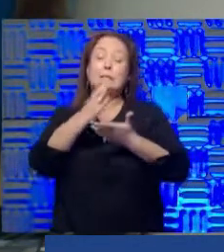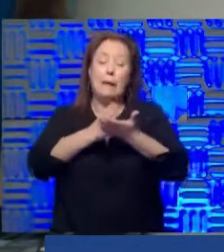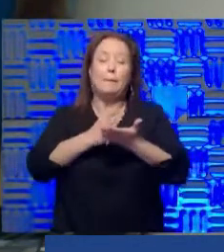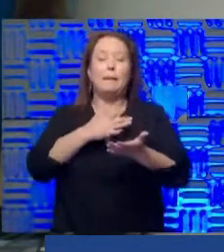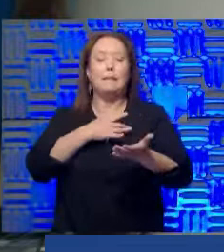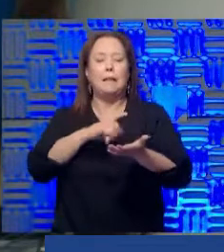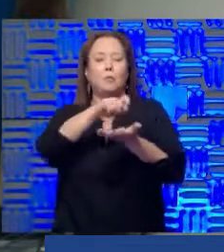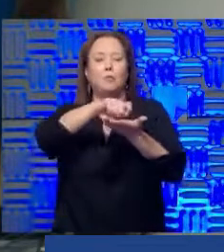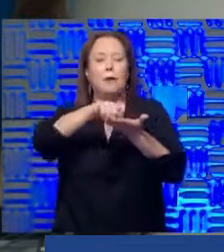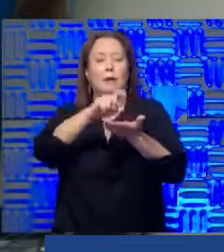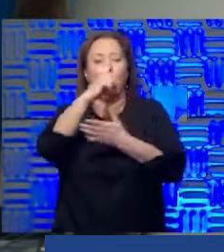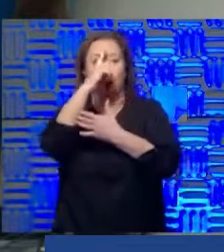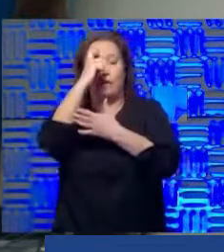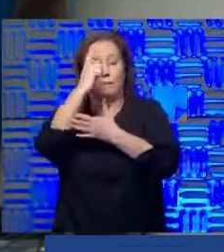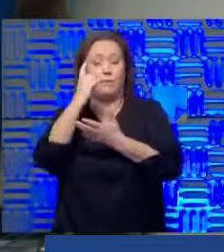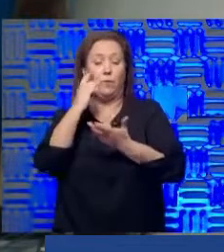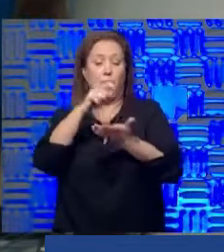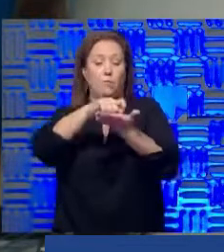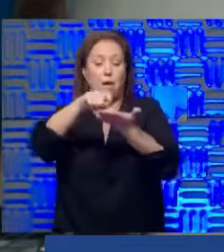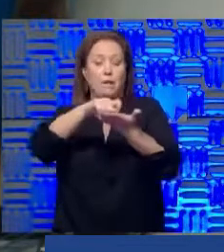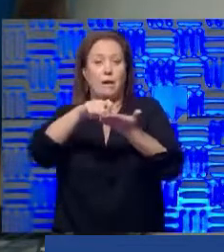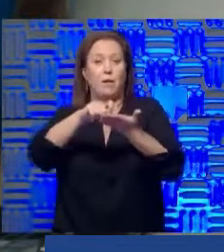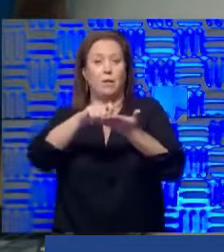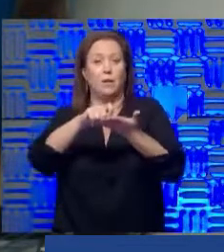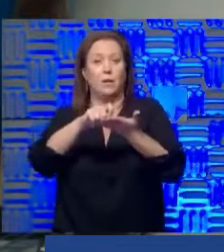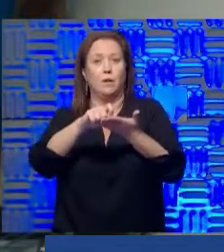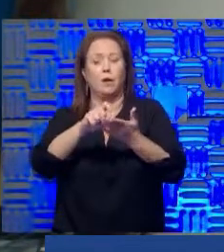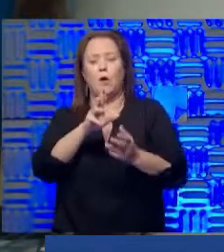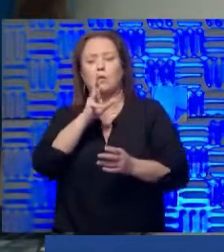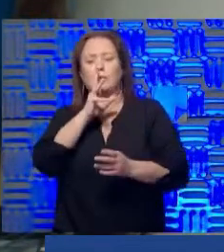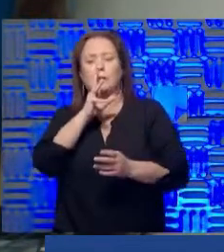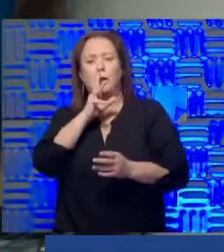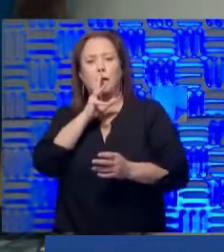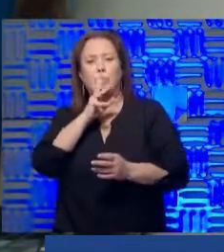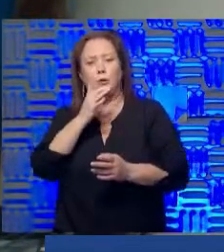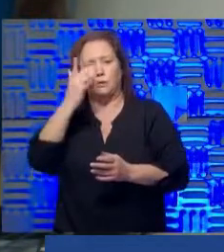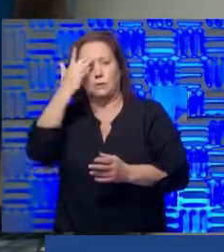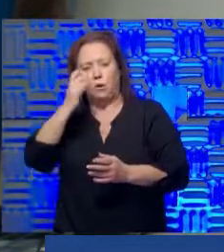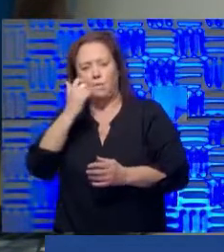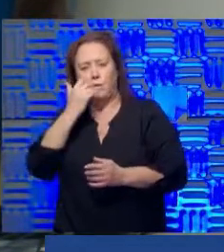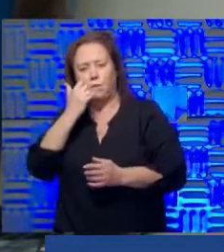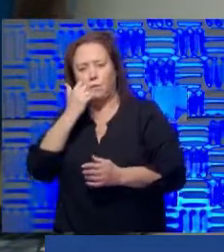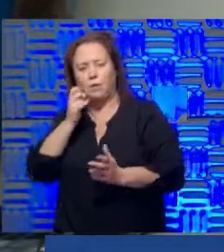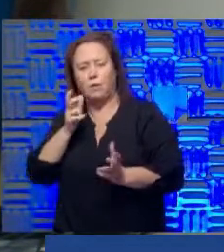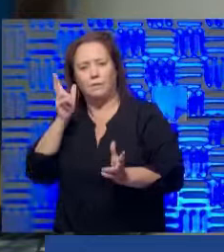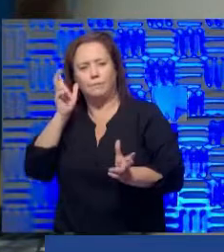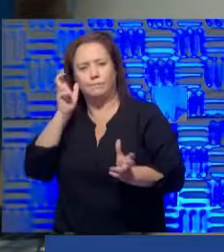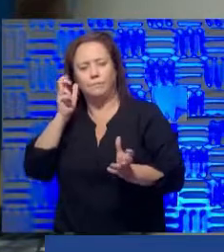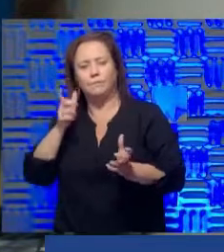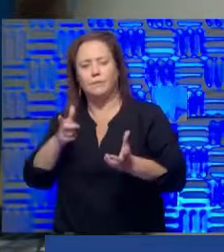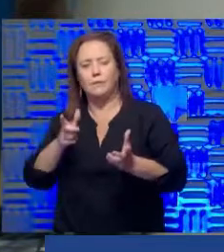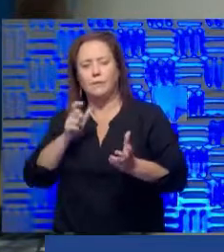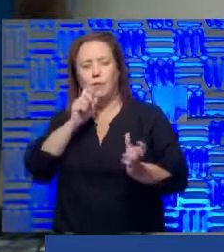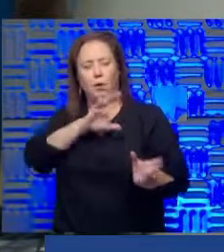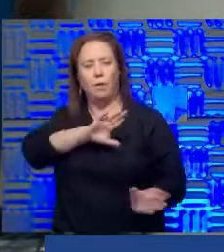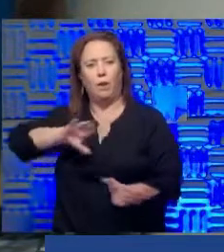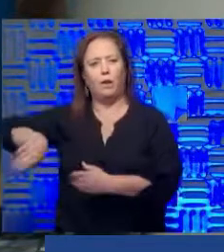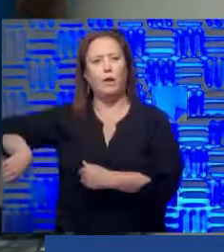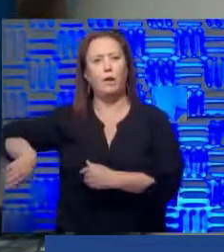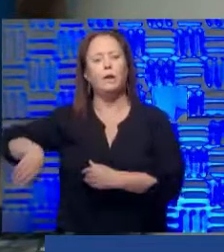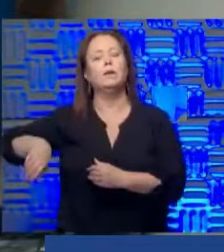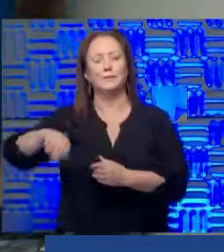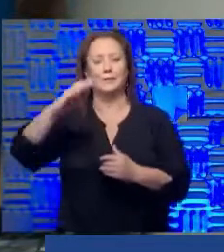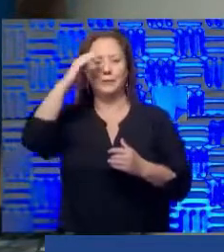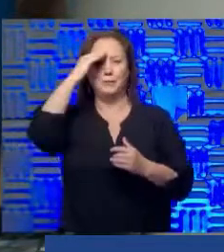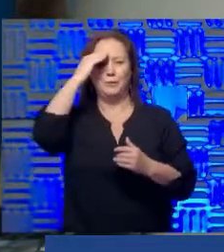if you want to write it down, or it's easy to speak into a smartphone so you can record the dream, that way it's out of your mind, because as we all